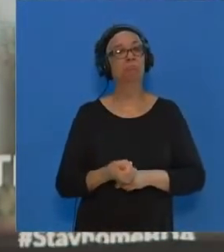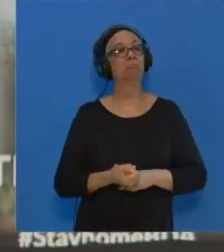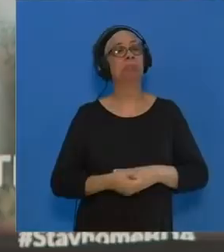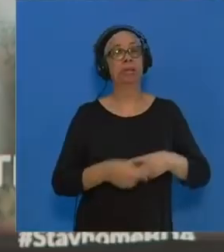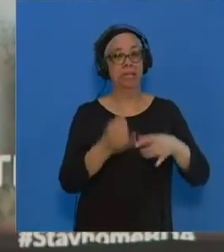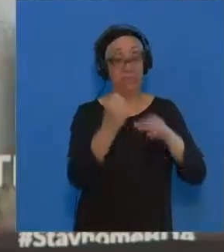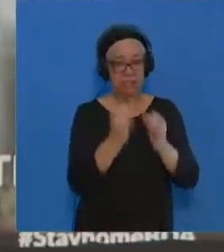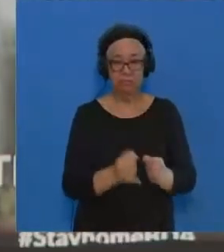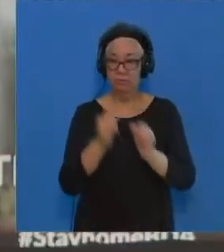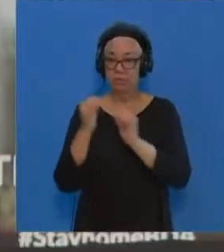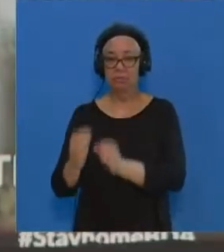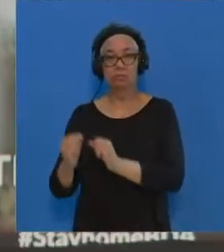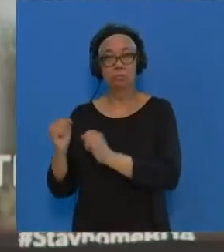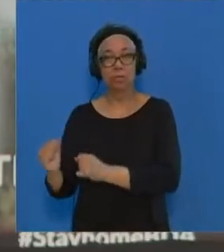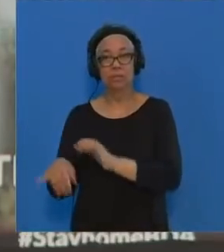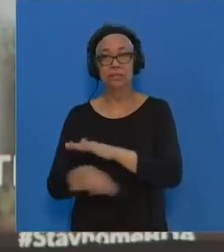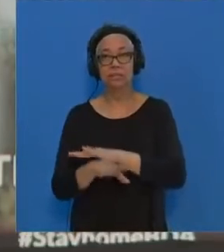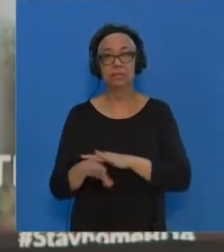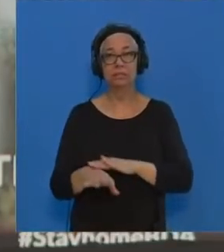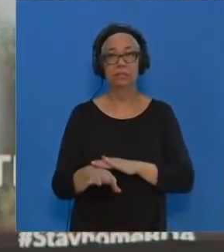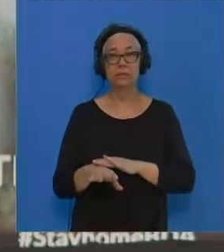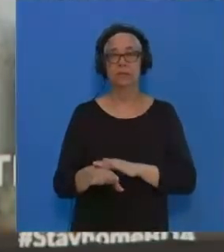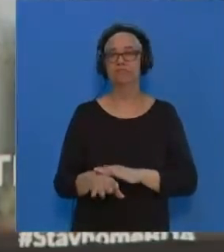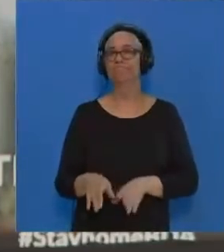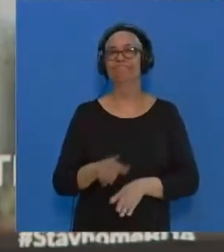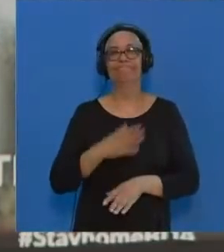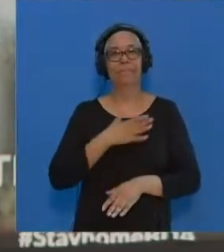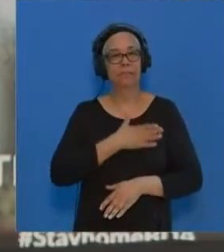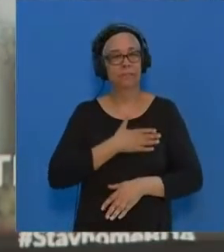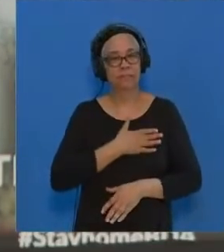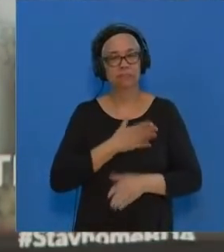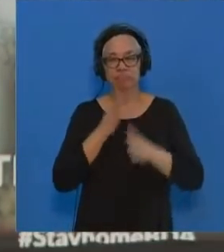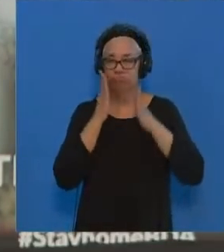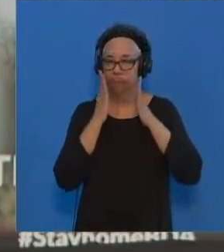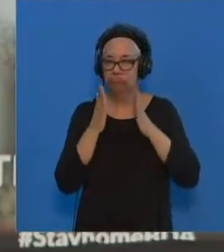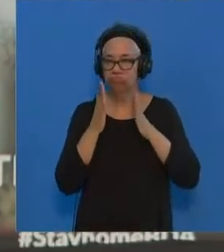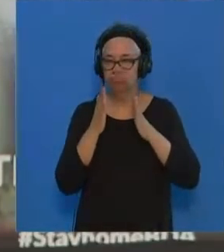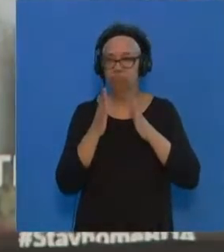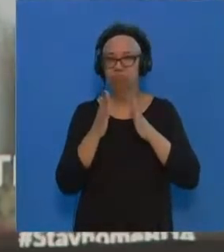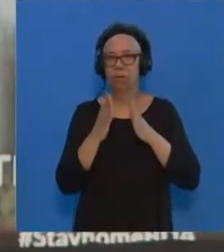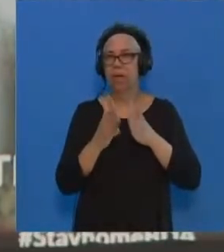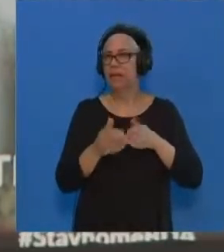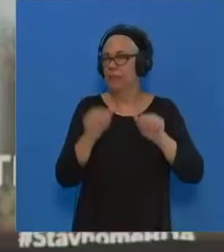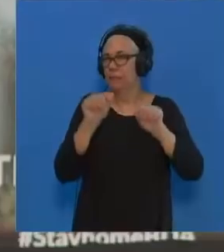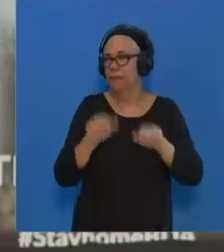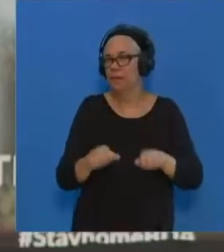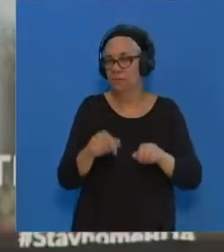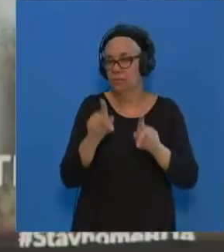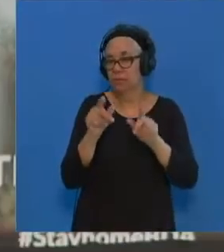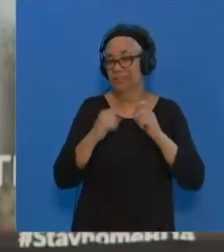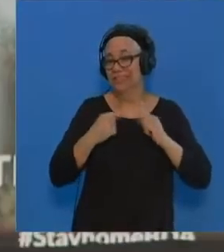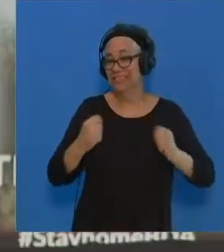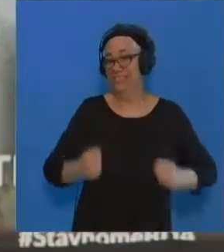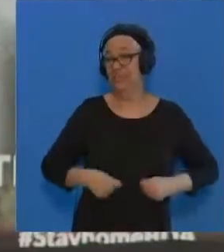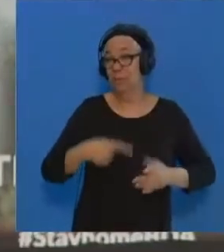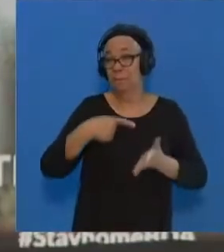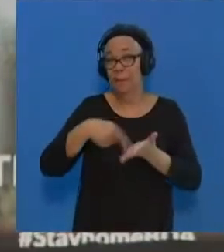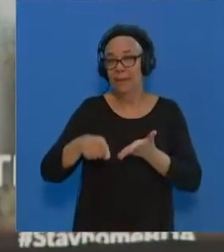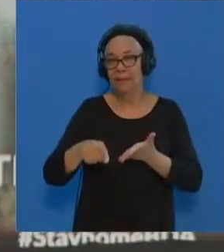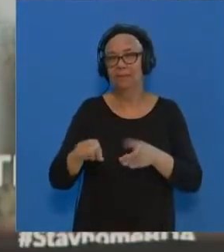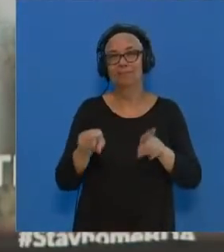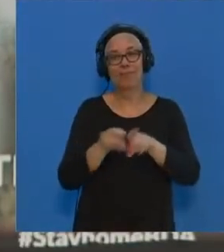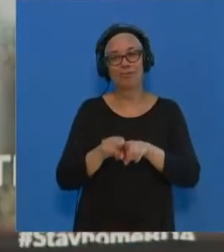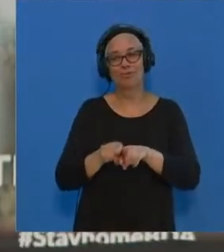case-by-case basis. Make sure that you're taking into account the current ability of a tenant to pay and the history of the tenant's payment